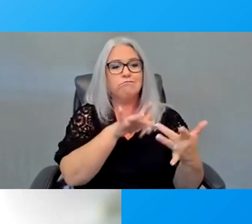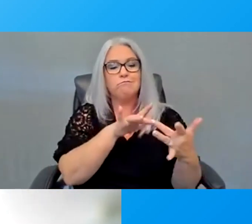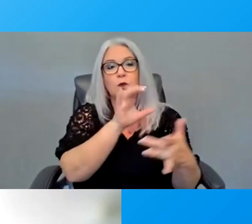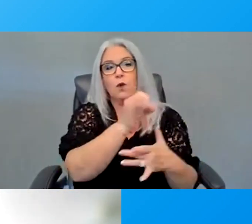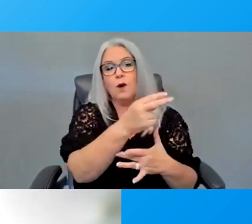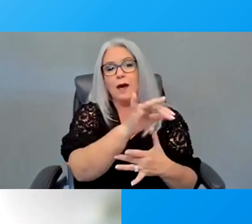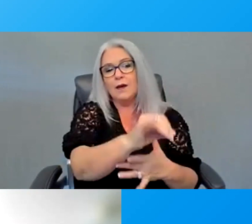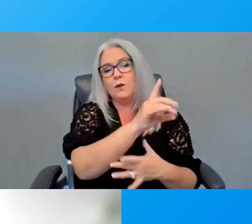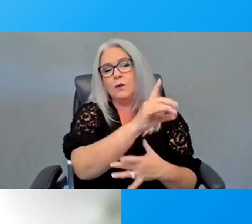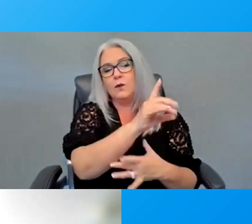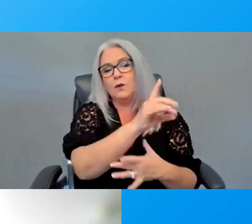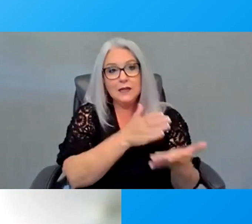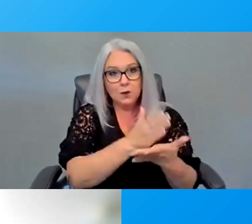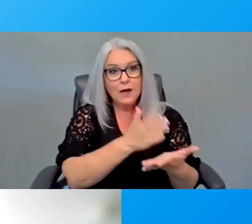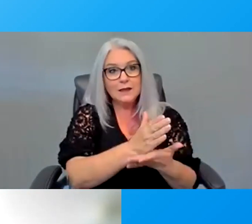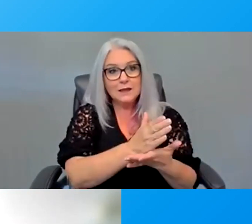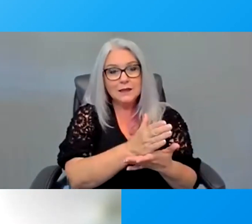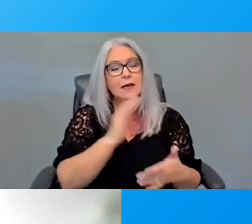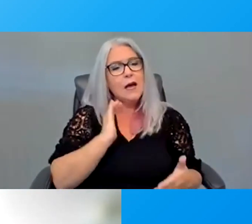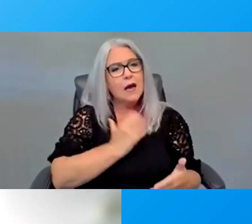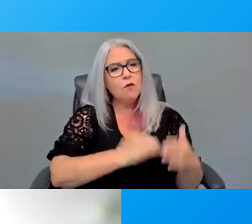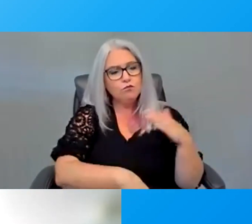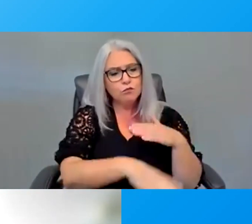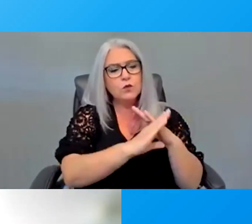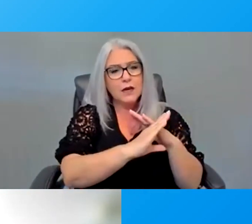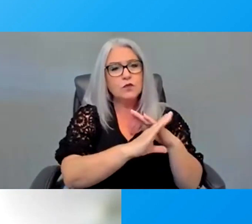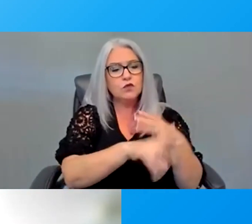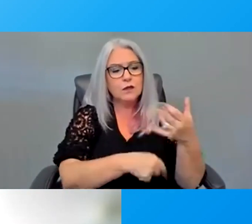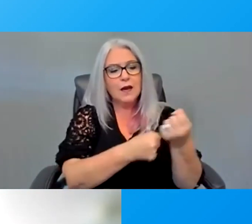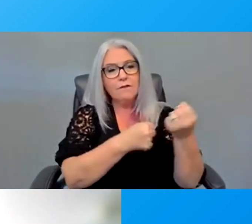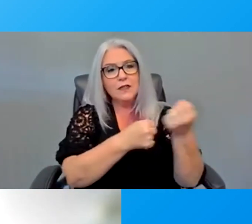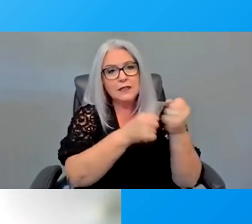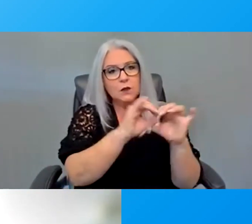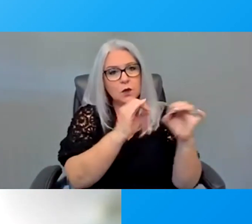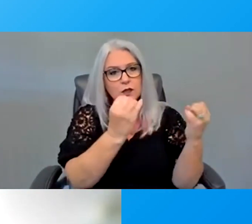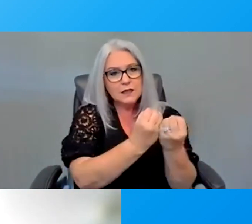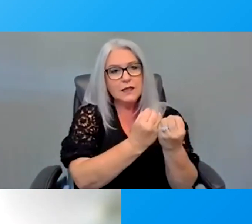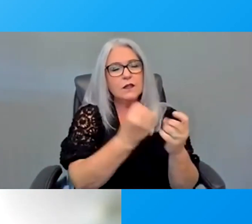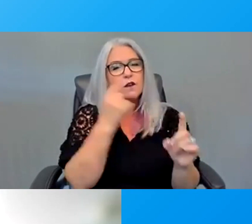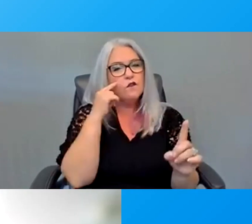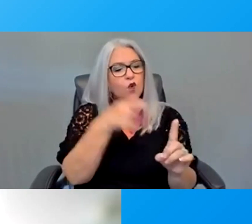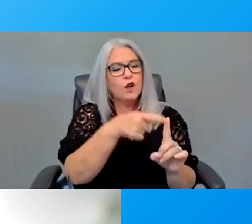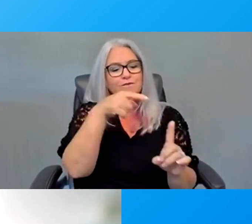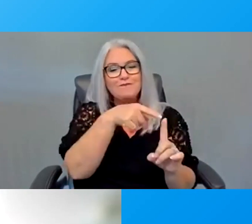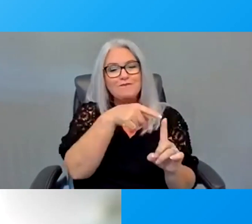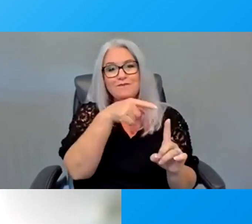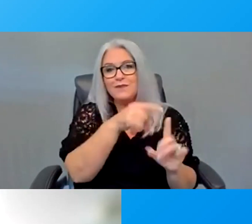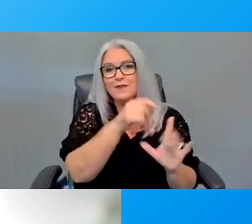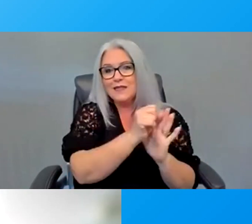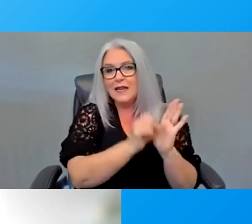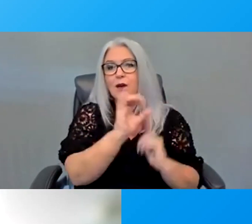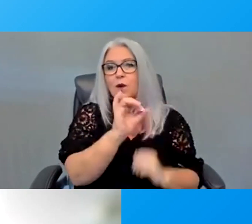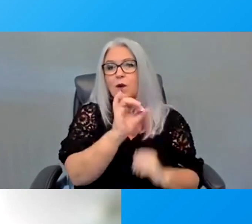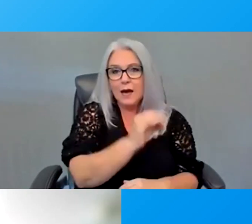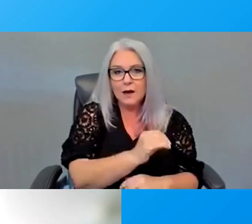is, our protection advocacy, which is kind of our Ohio version of what you have with our hosts here from Disability